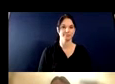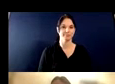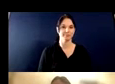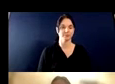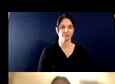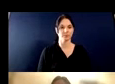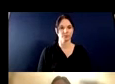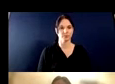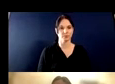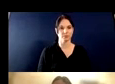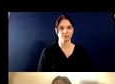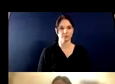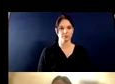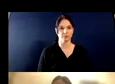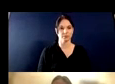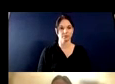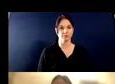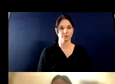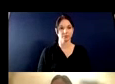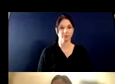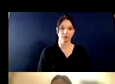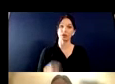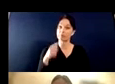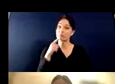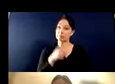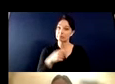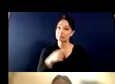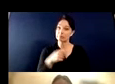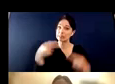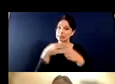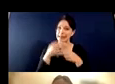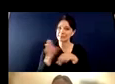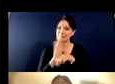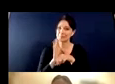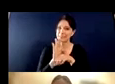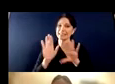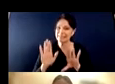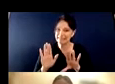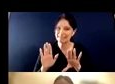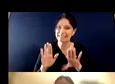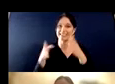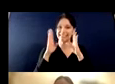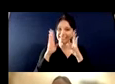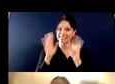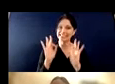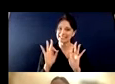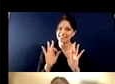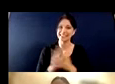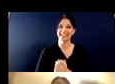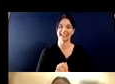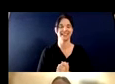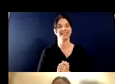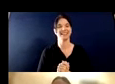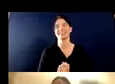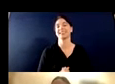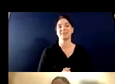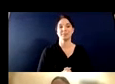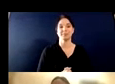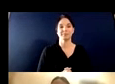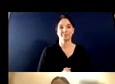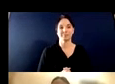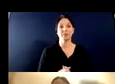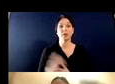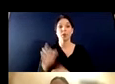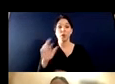All right, this slide is pretty busy, but just stick with me and we'll get through it. So here on the